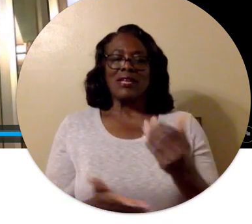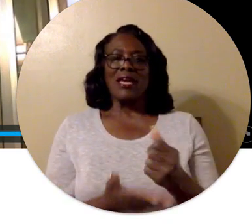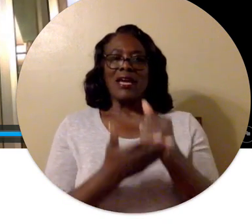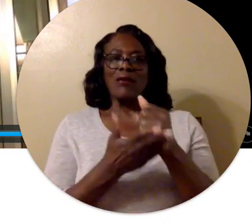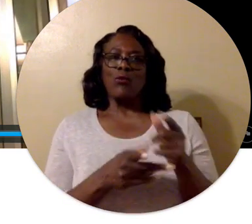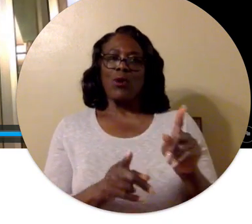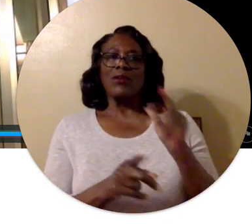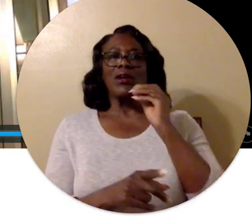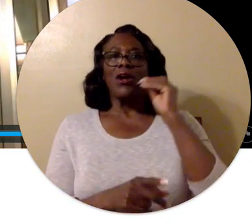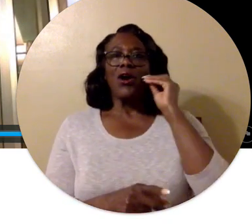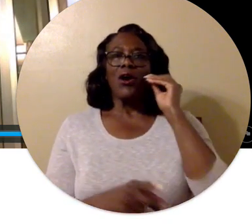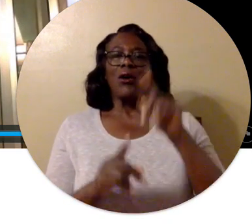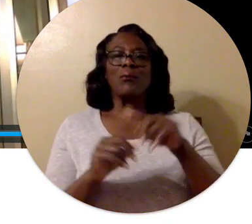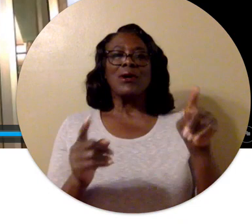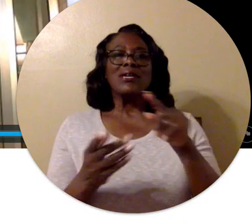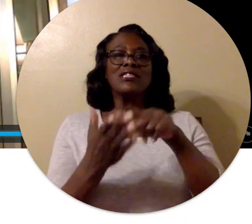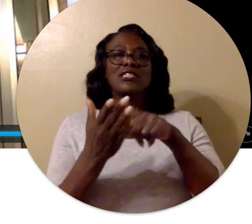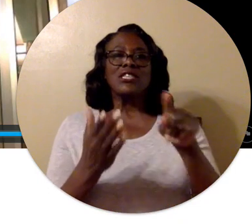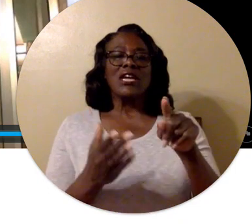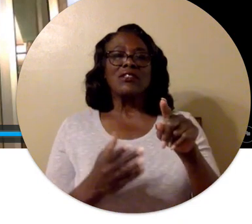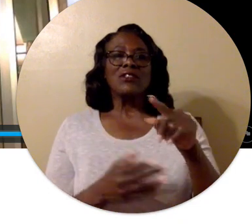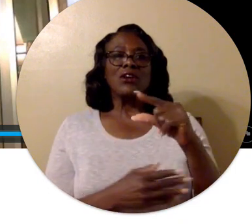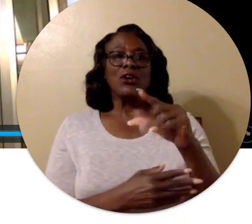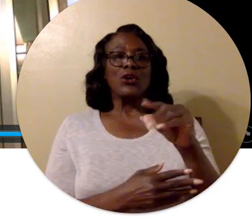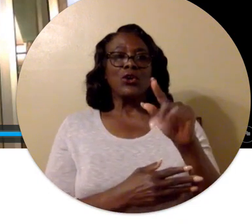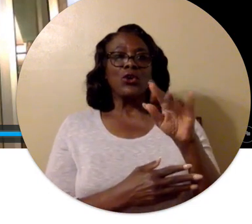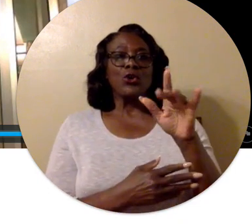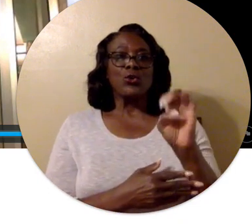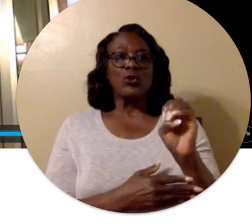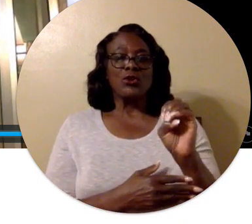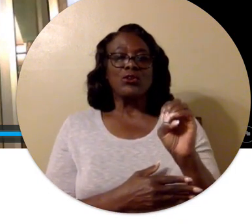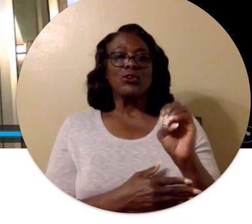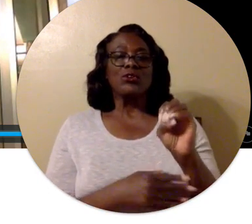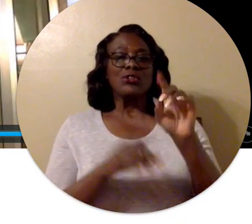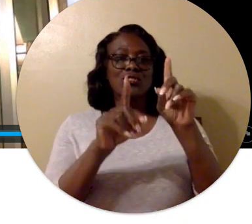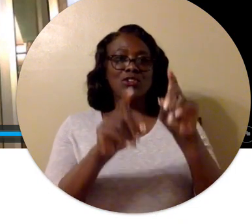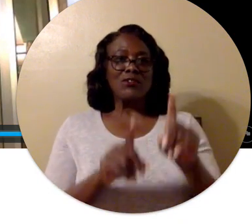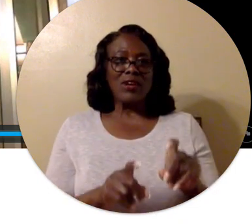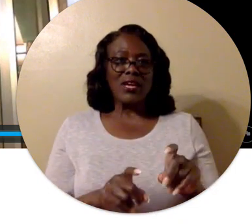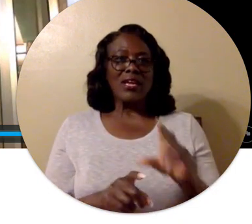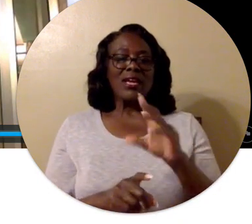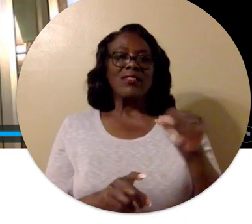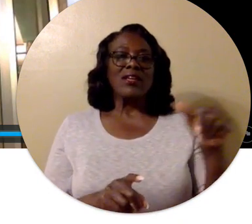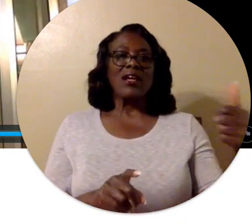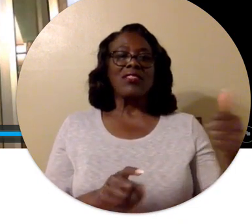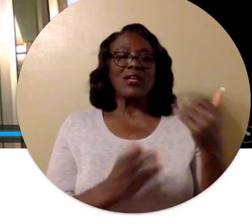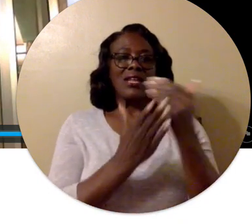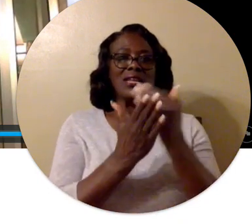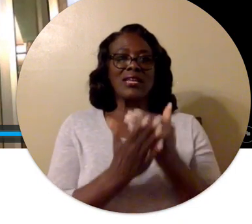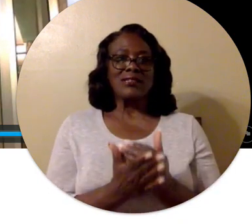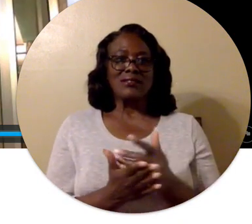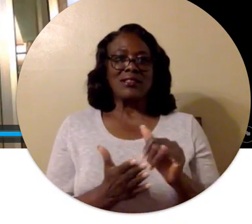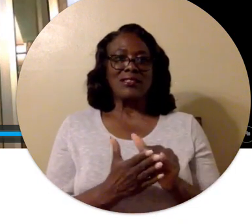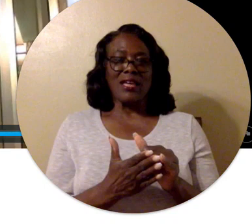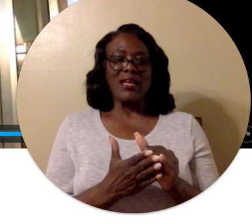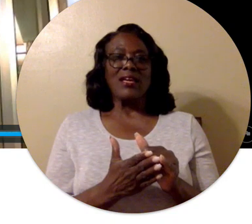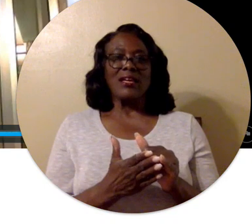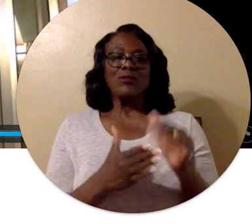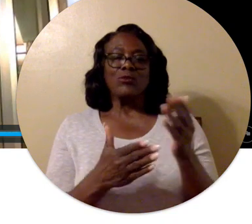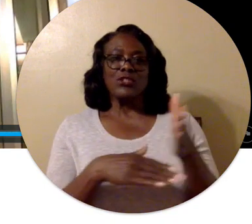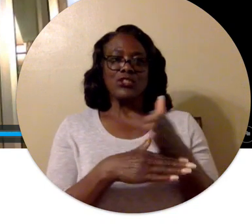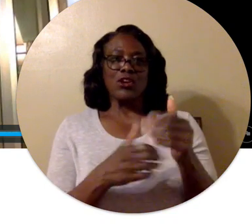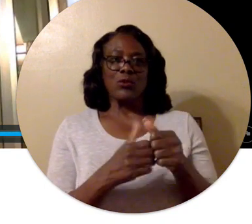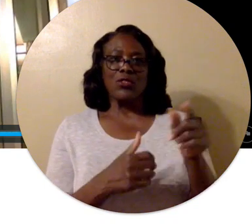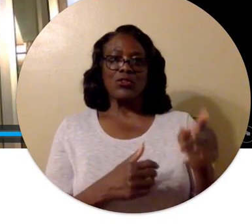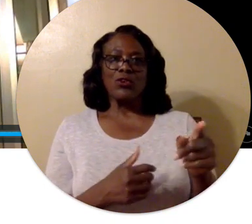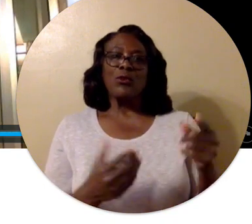Be sure to check out the Google survey after this on our lessons that we've shared with you. There's a link for a survey. We just want to